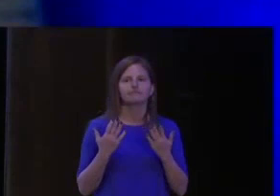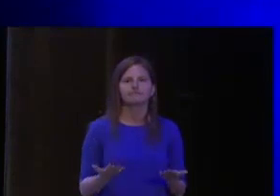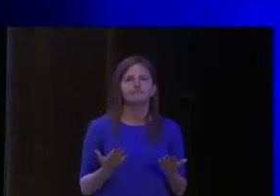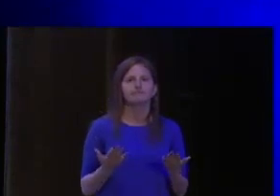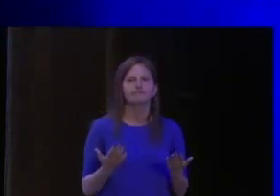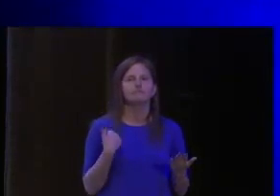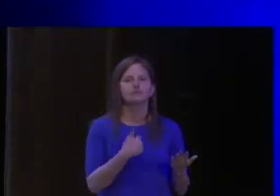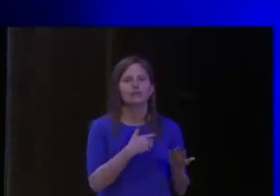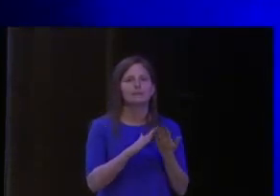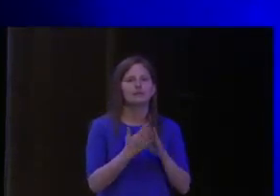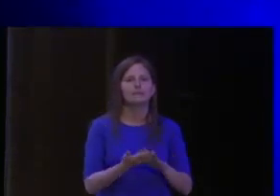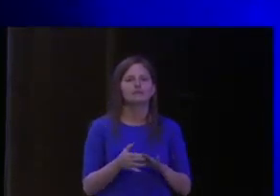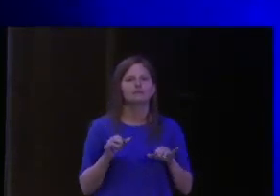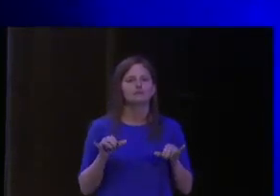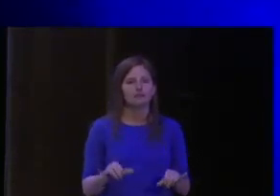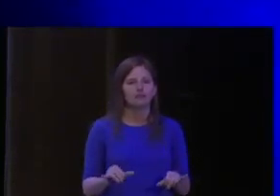where we are becoming still,